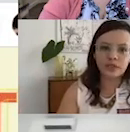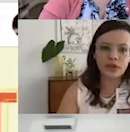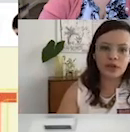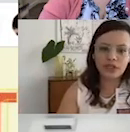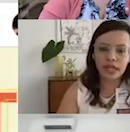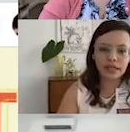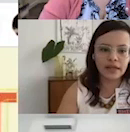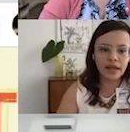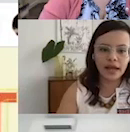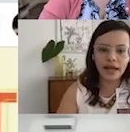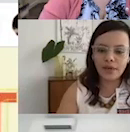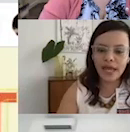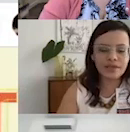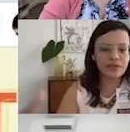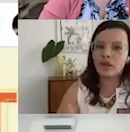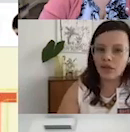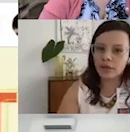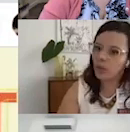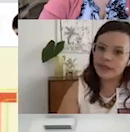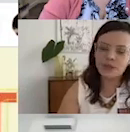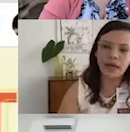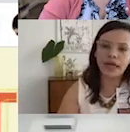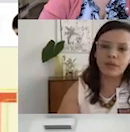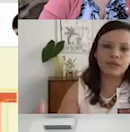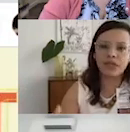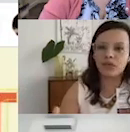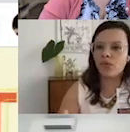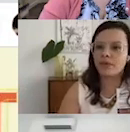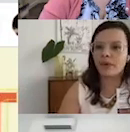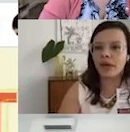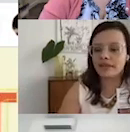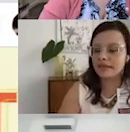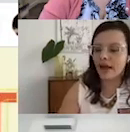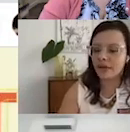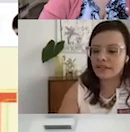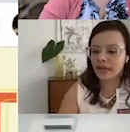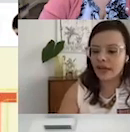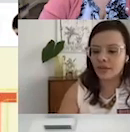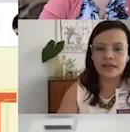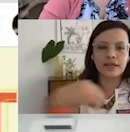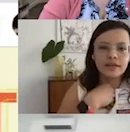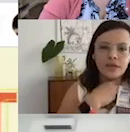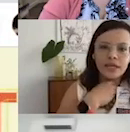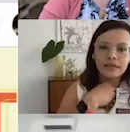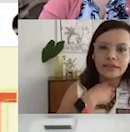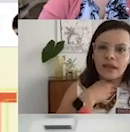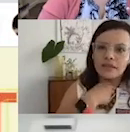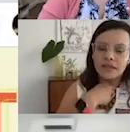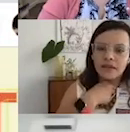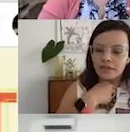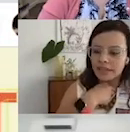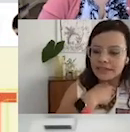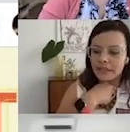this terminology. And we have several other points, but we'll try to go one by one and see how much we can